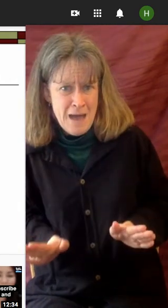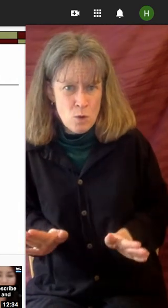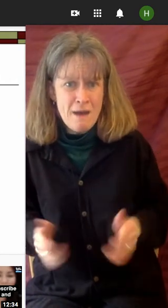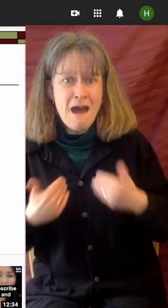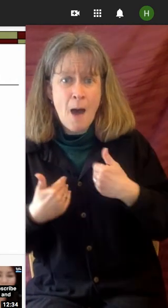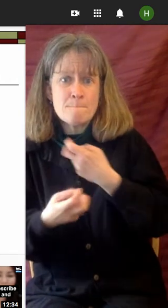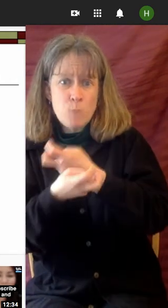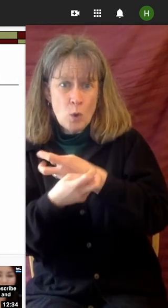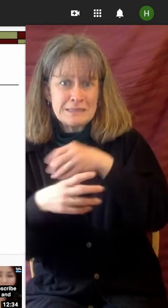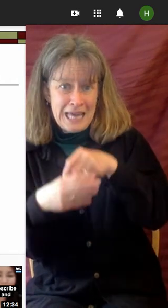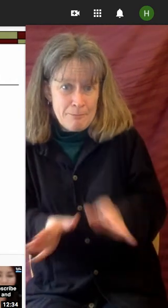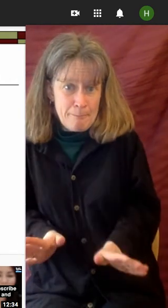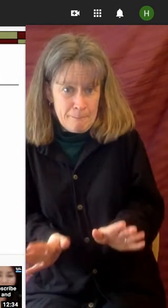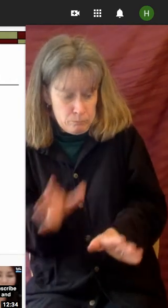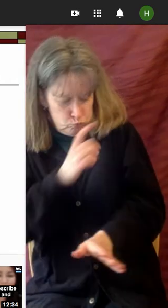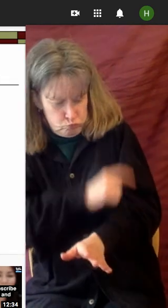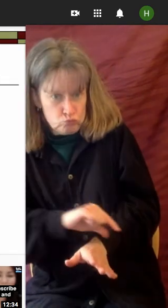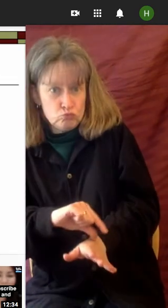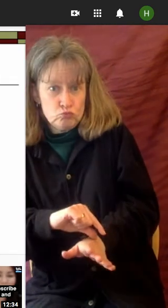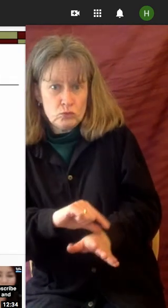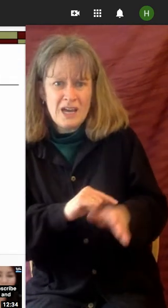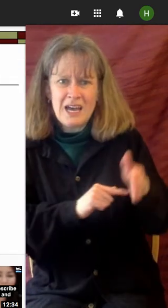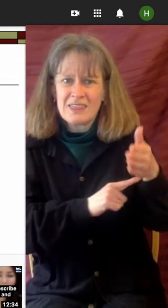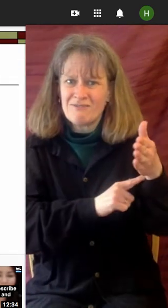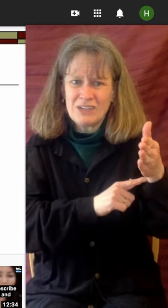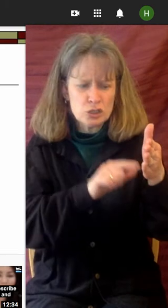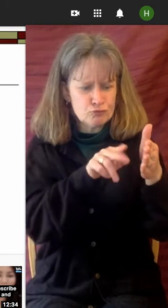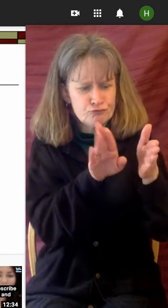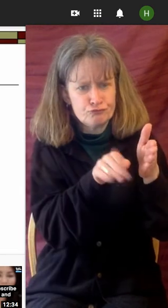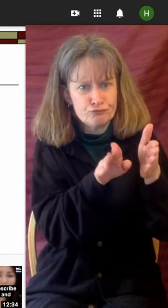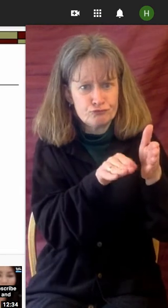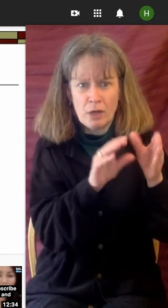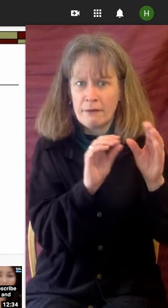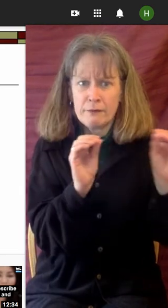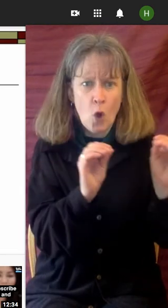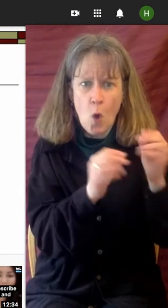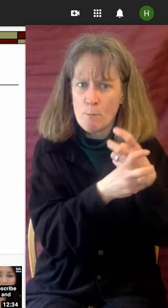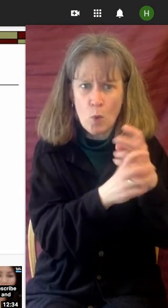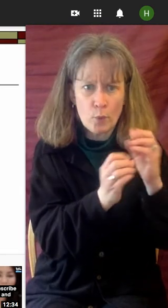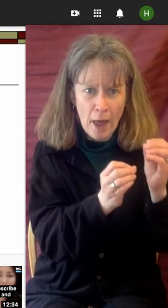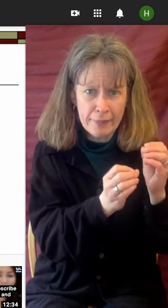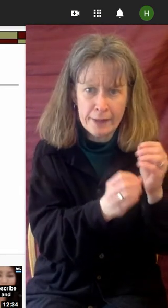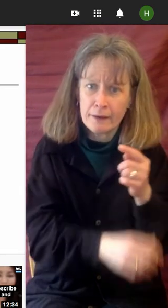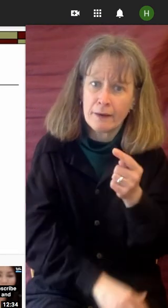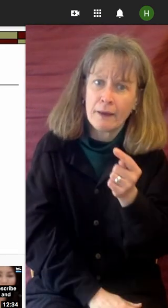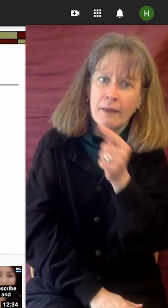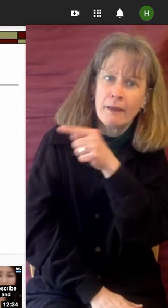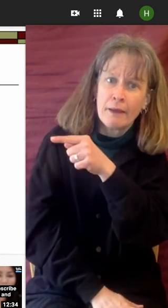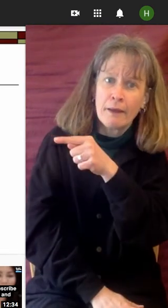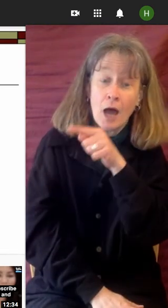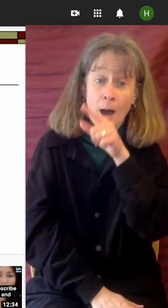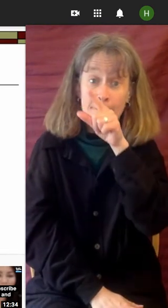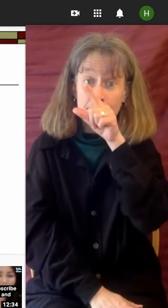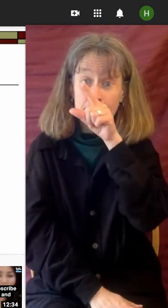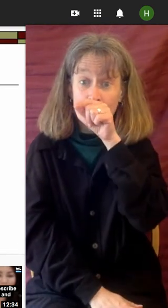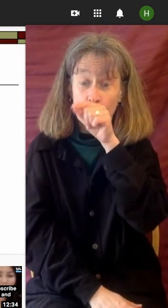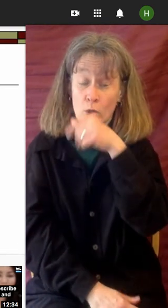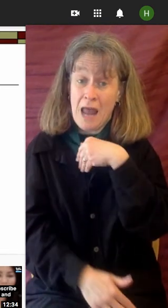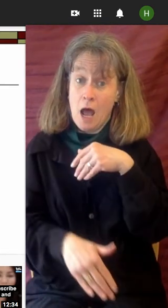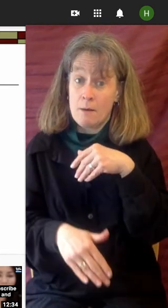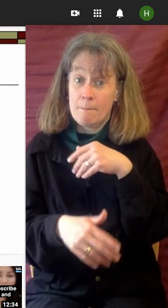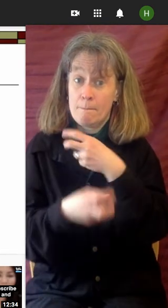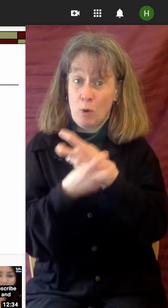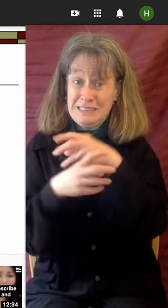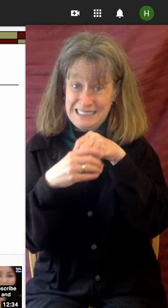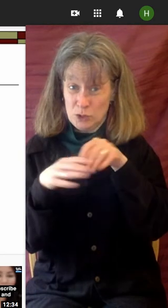it. Has no bones. A bird has bones in its wing, and so does